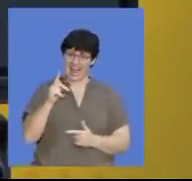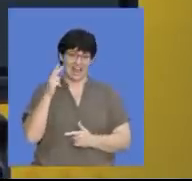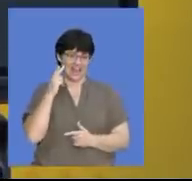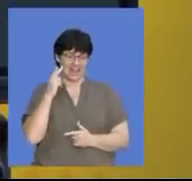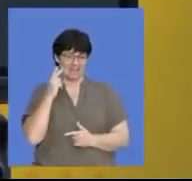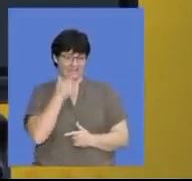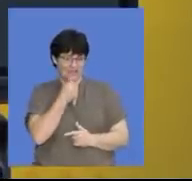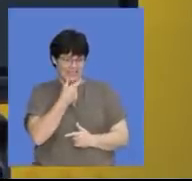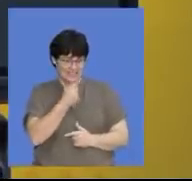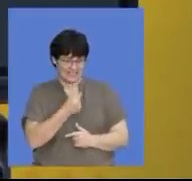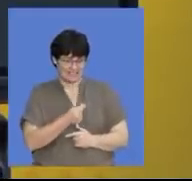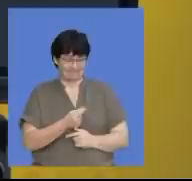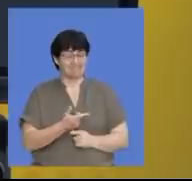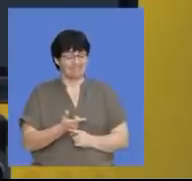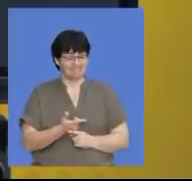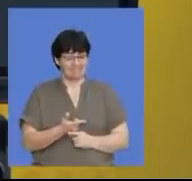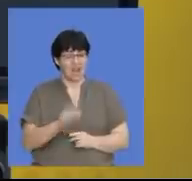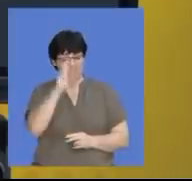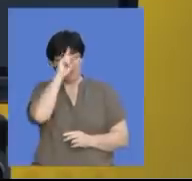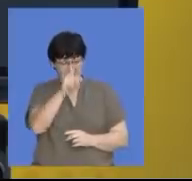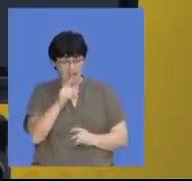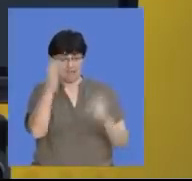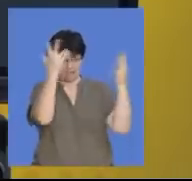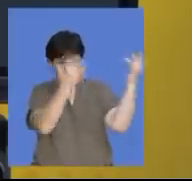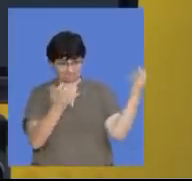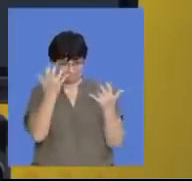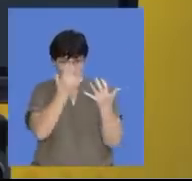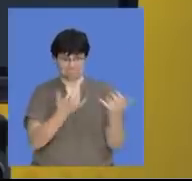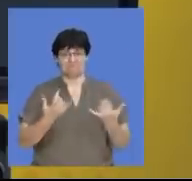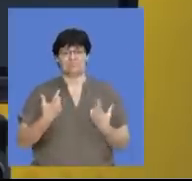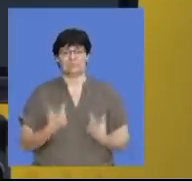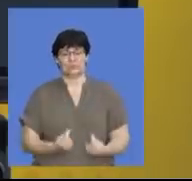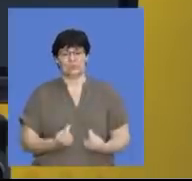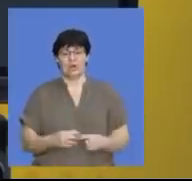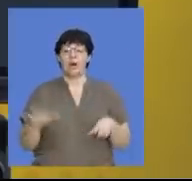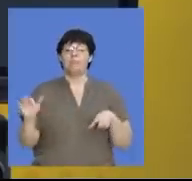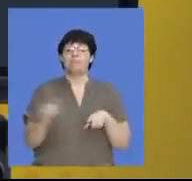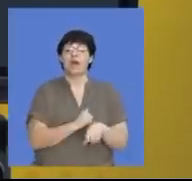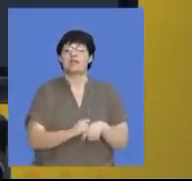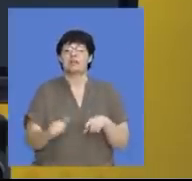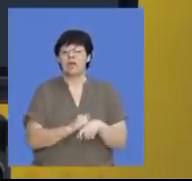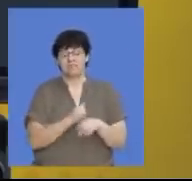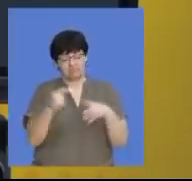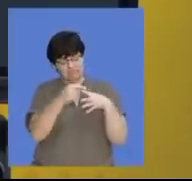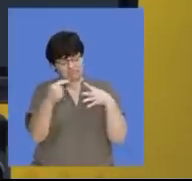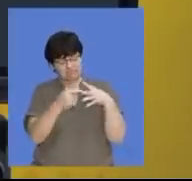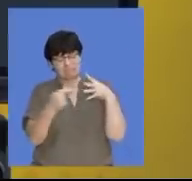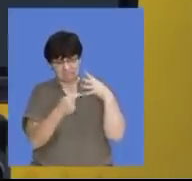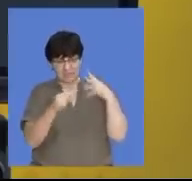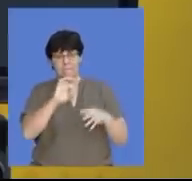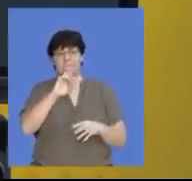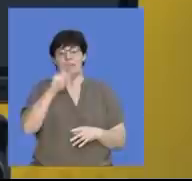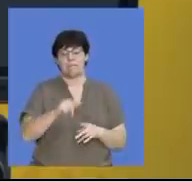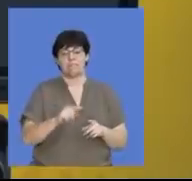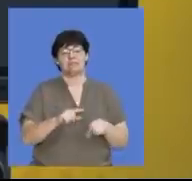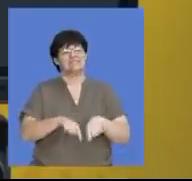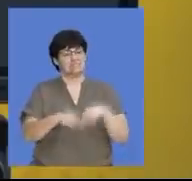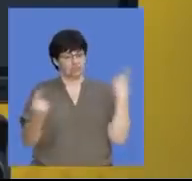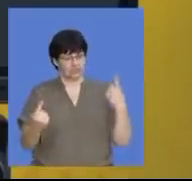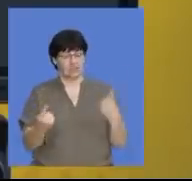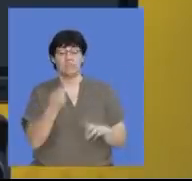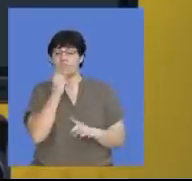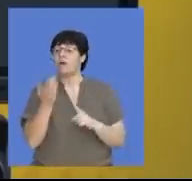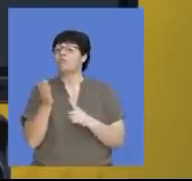And guys, remember, we are doing calculations and we're practicing on as many maps as possible for you